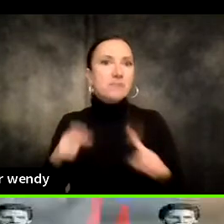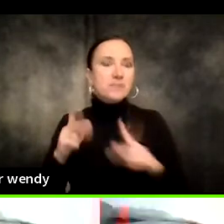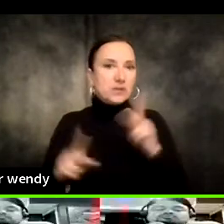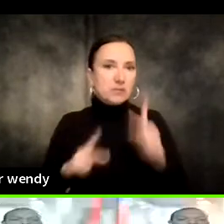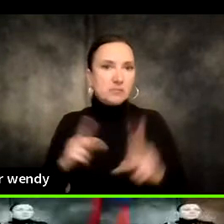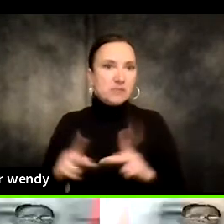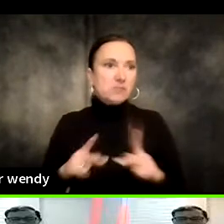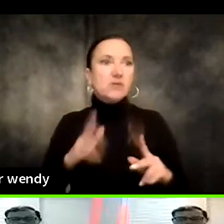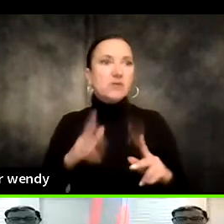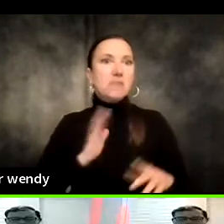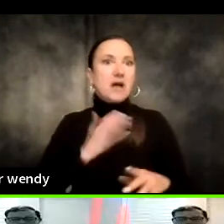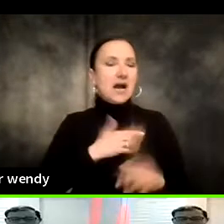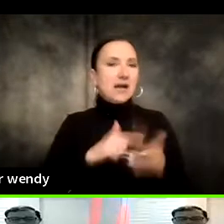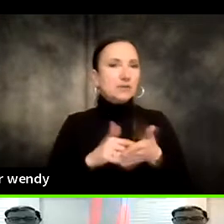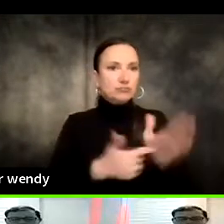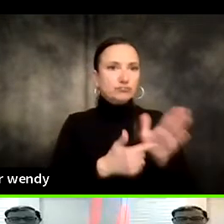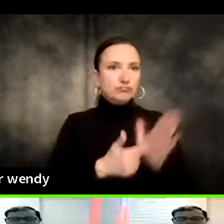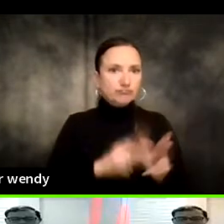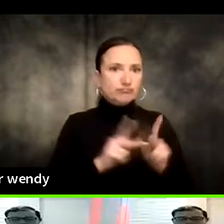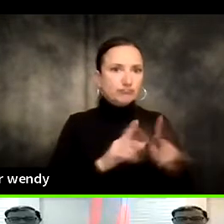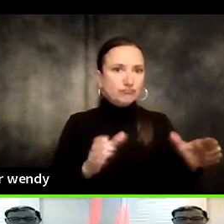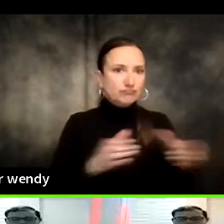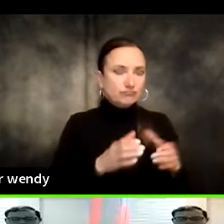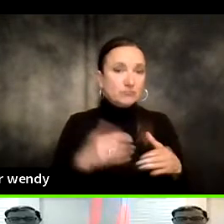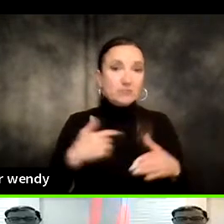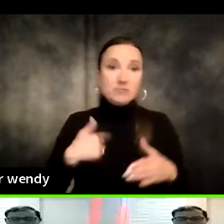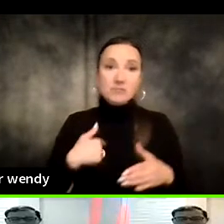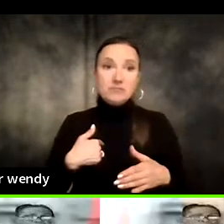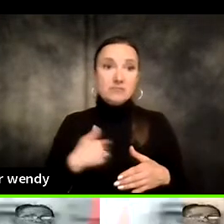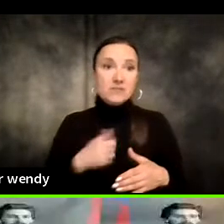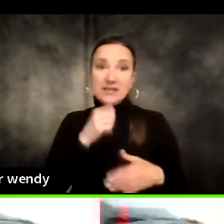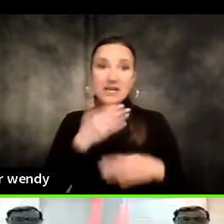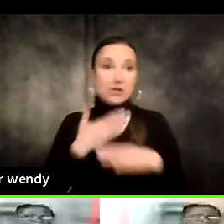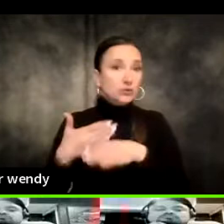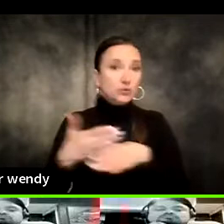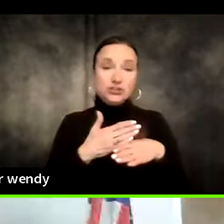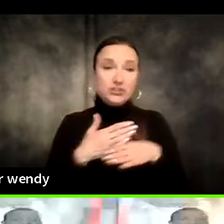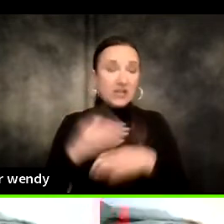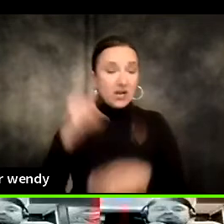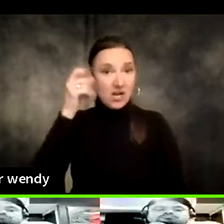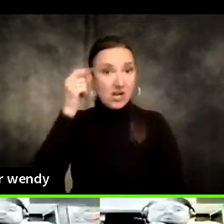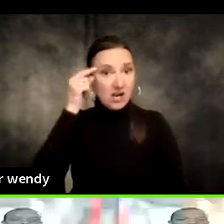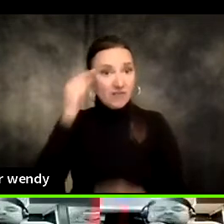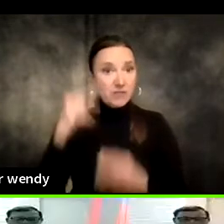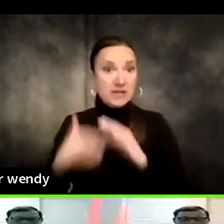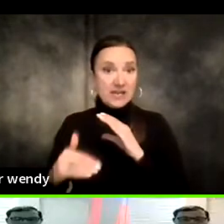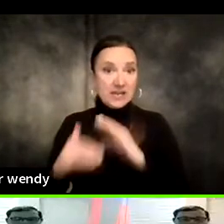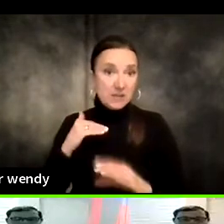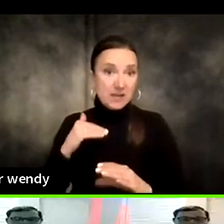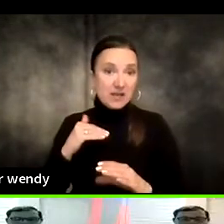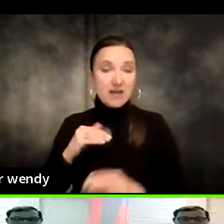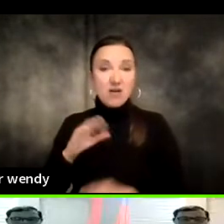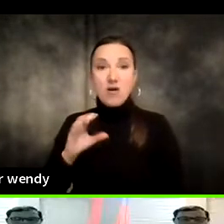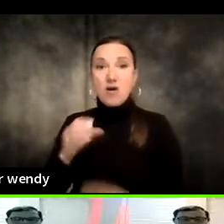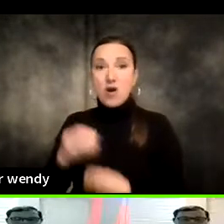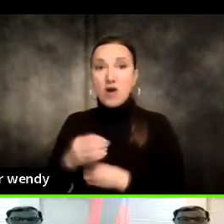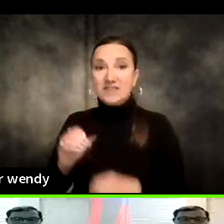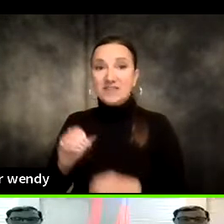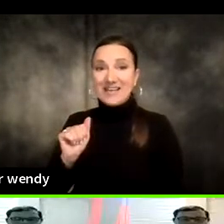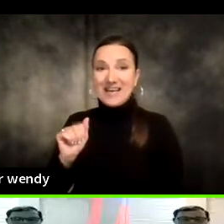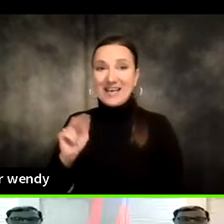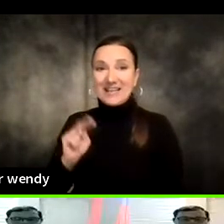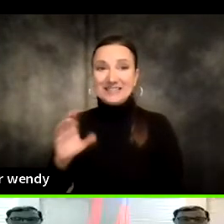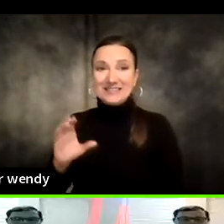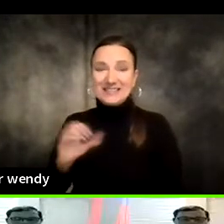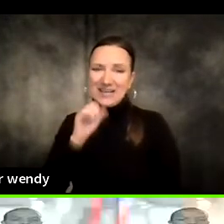I represent. I am not going to share a government email with the Office of ANCs. I don't have